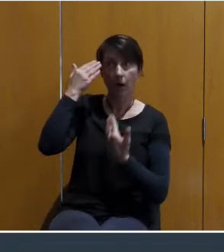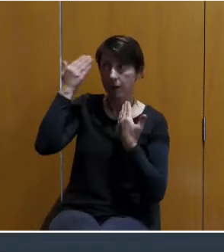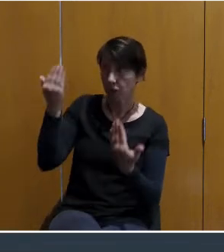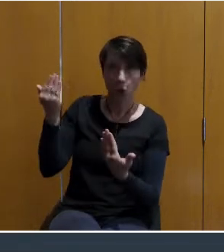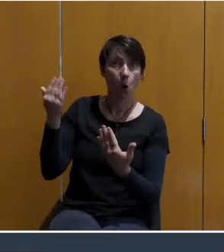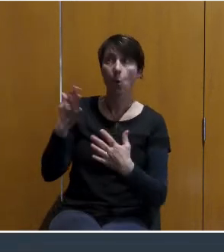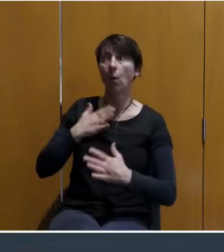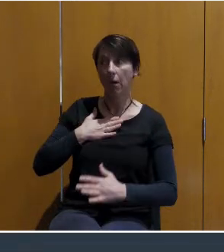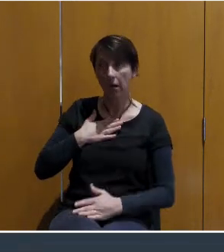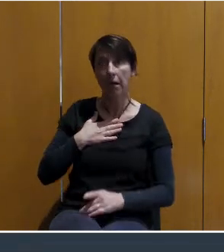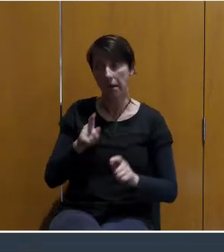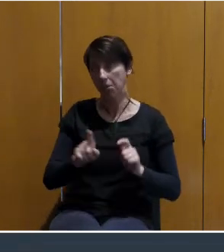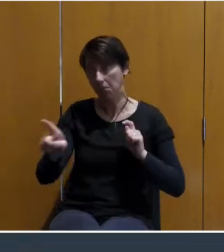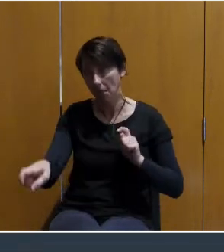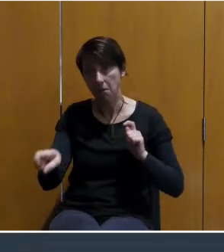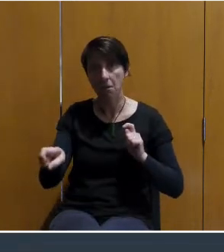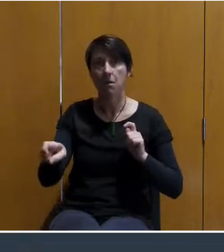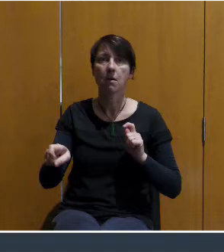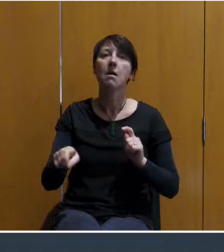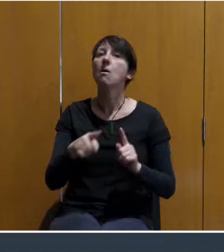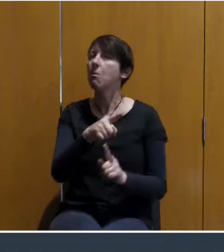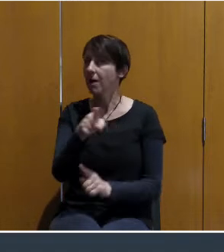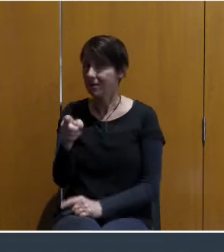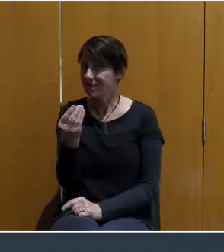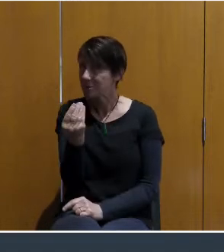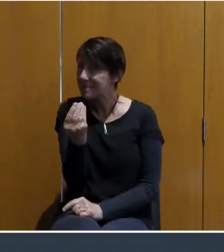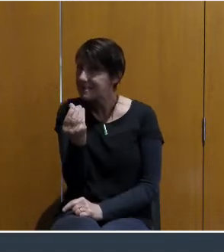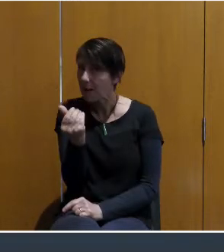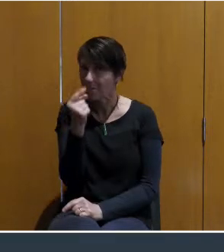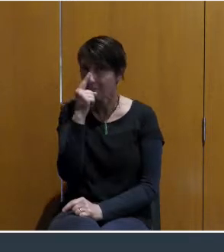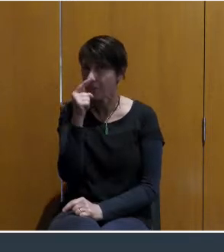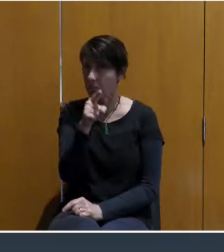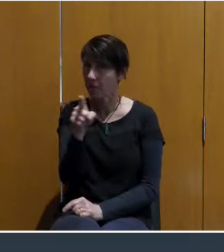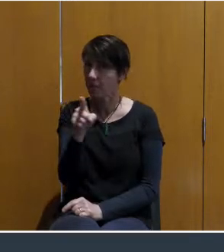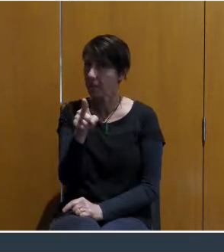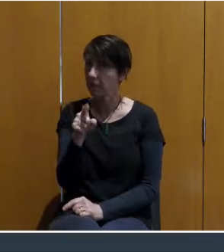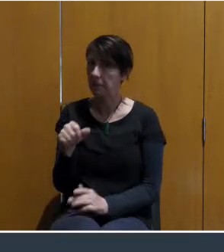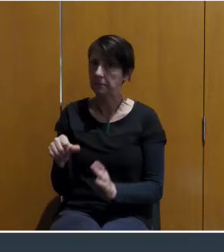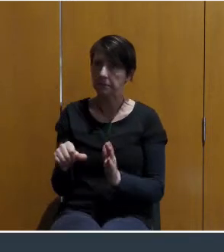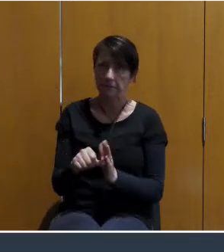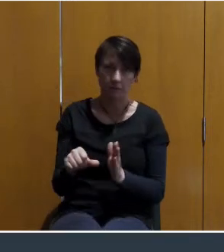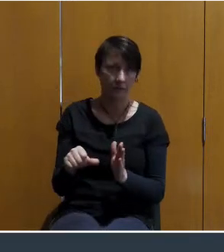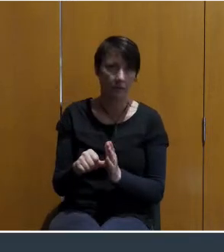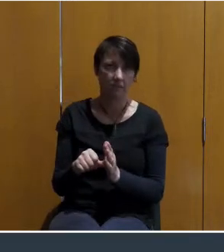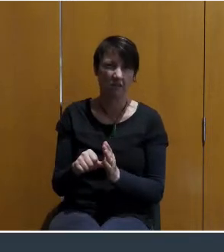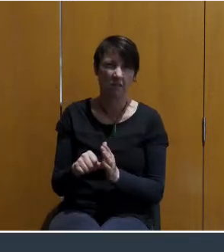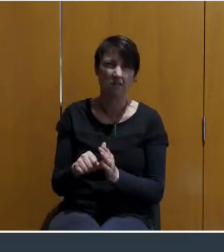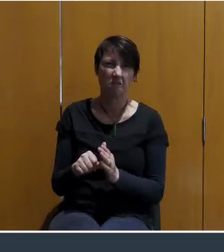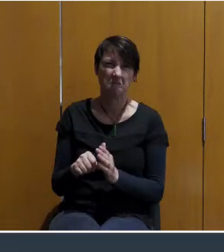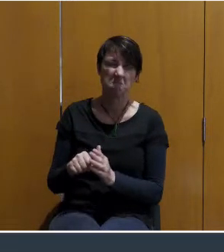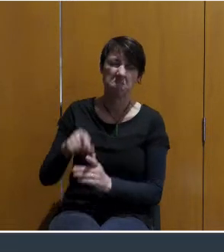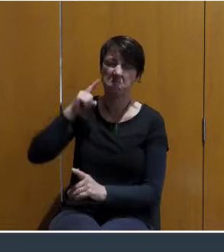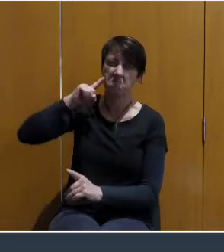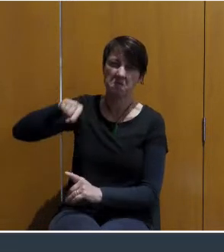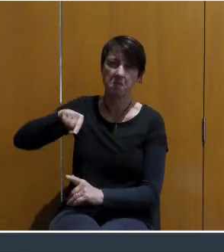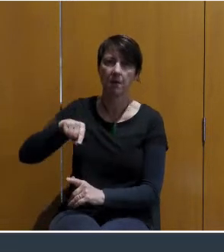realised." But there are those that are difficult. And unfortunately, it's those ones that we